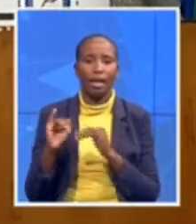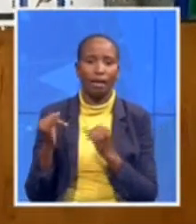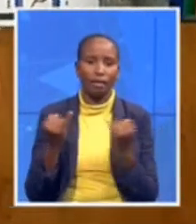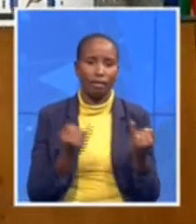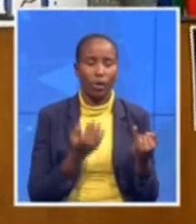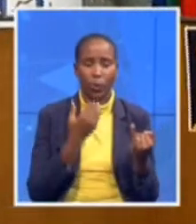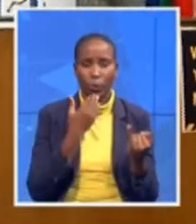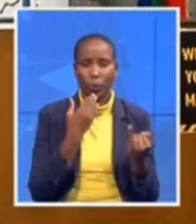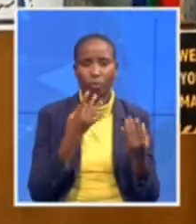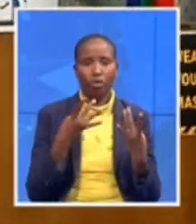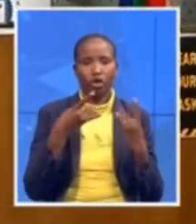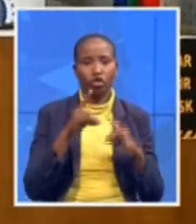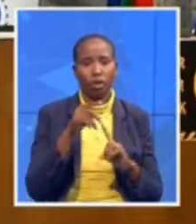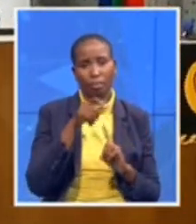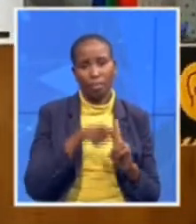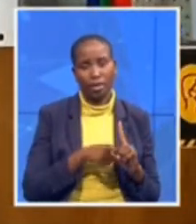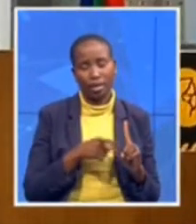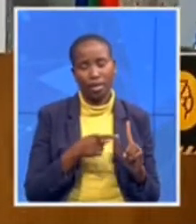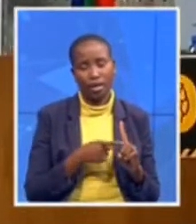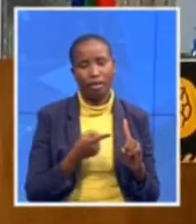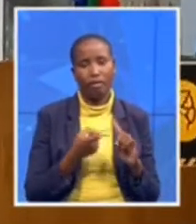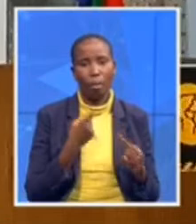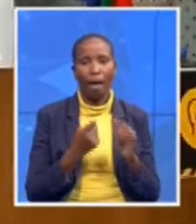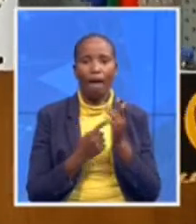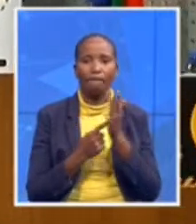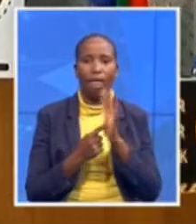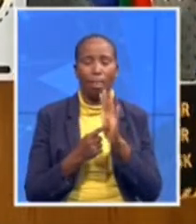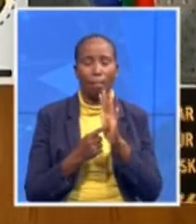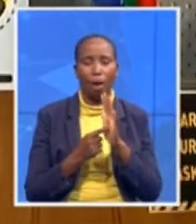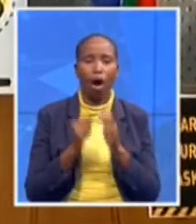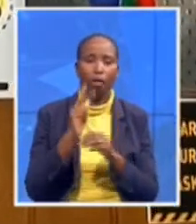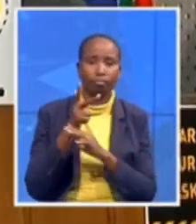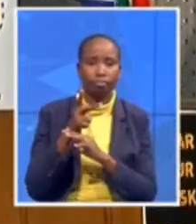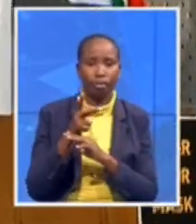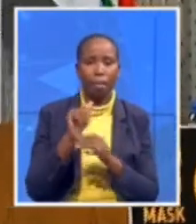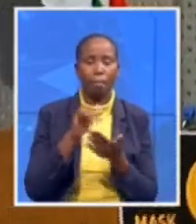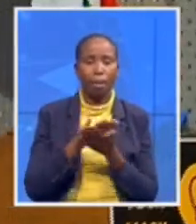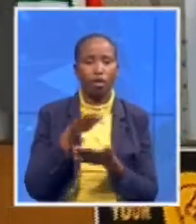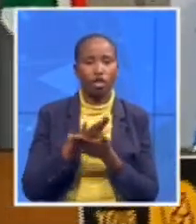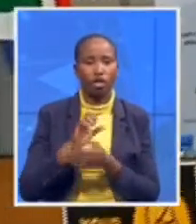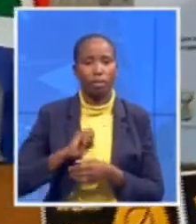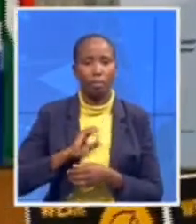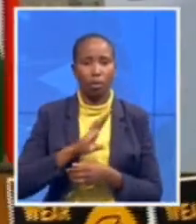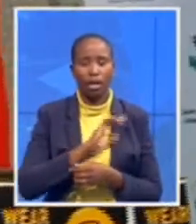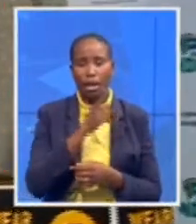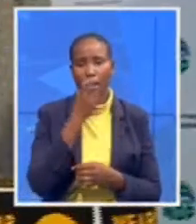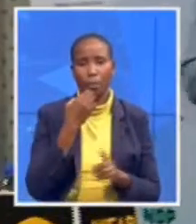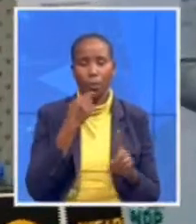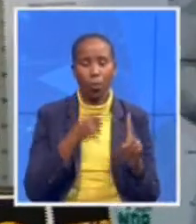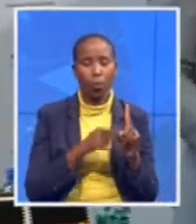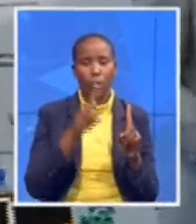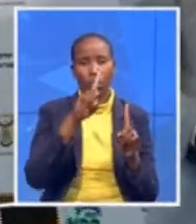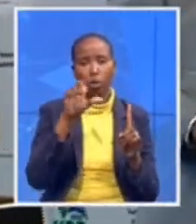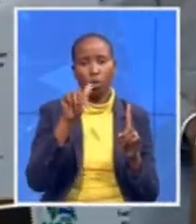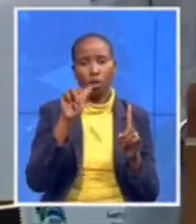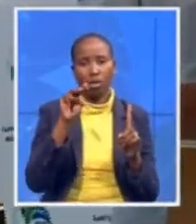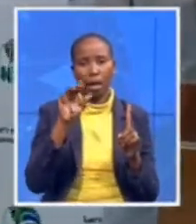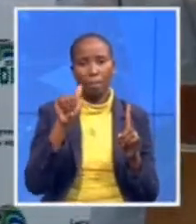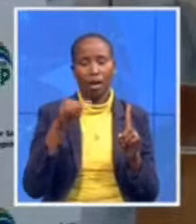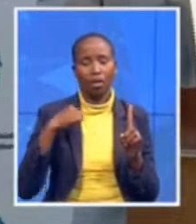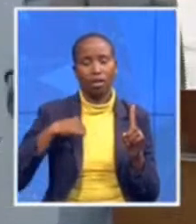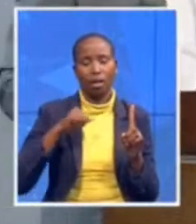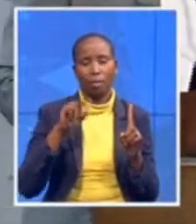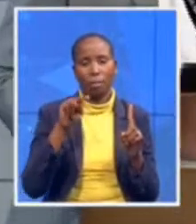Film and Publication Board, Ms. Zama Mkosi, to kind of tell you the purpose of this amendment. Thank you very